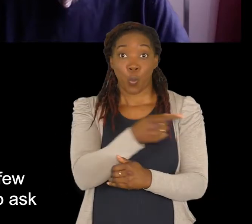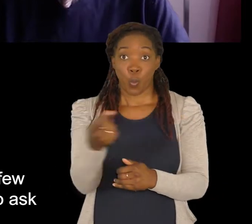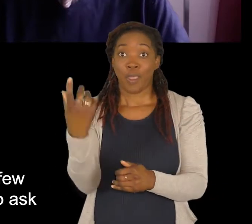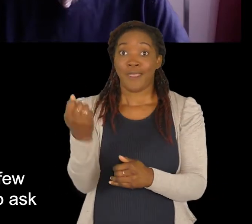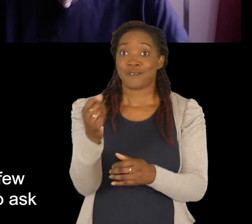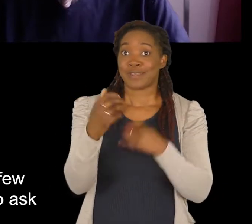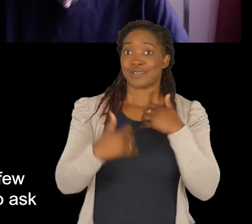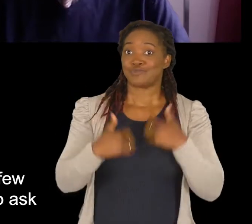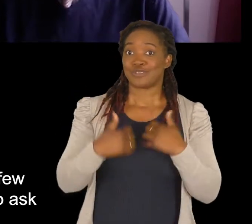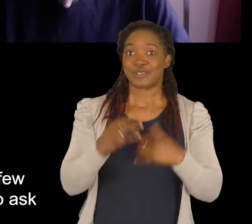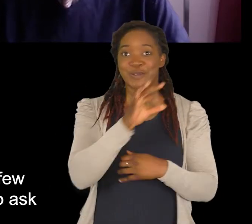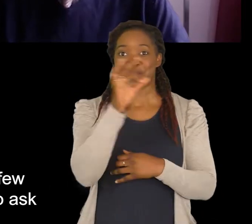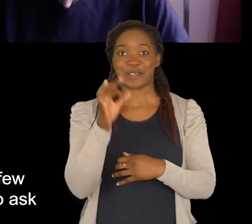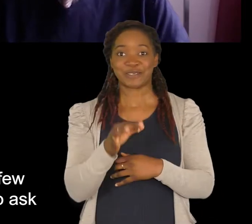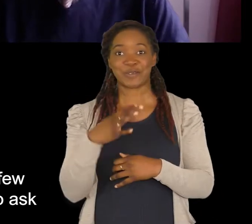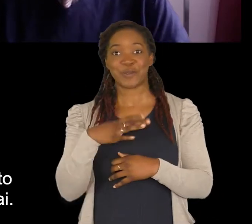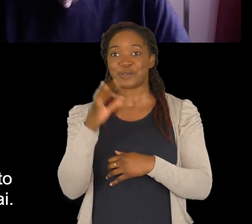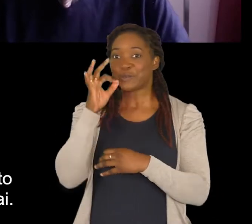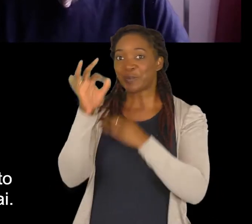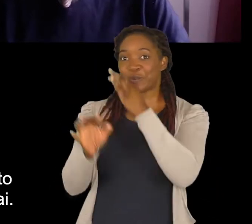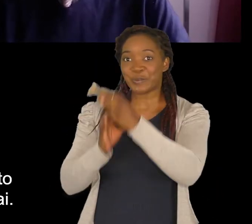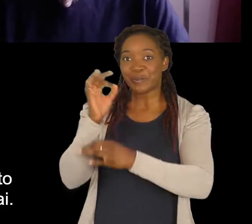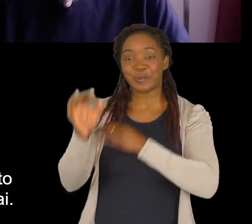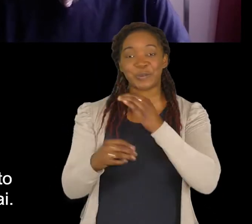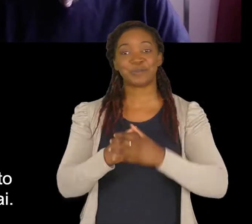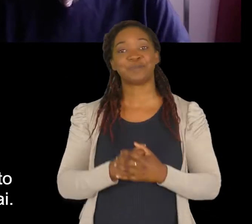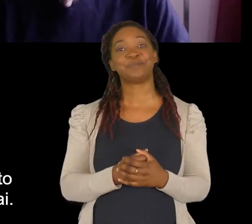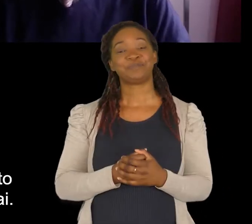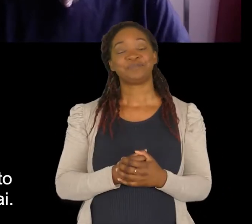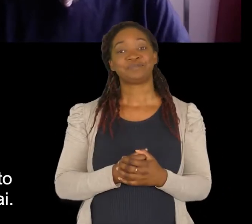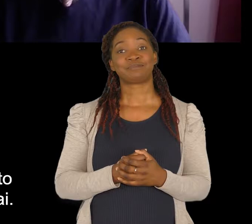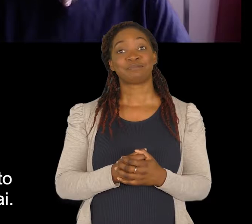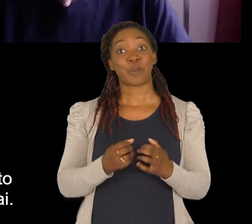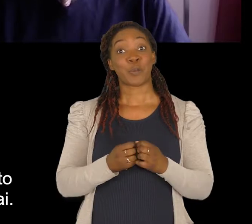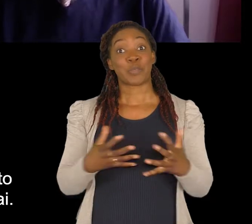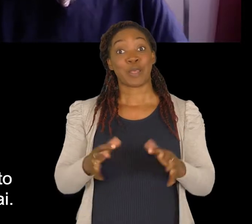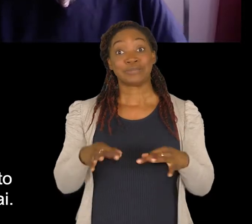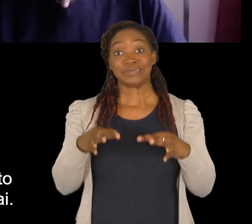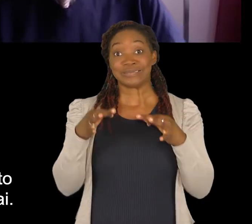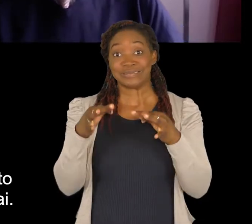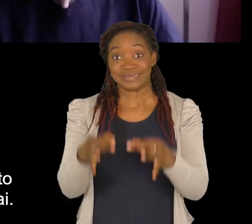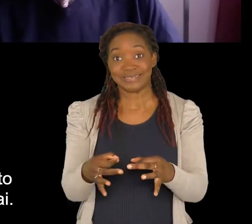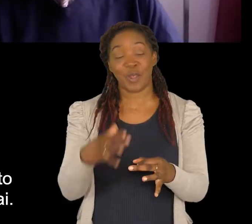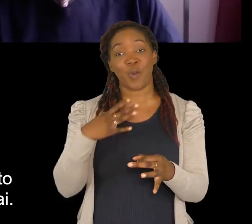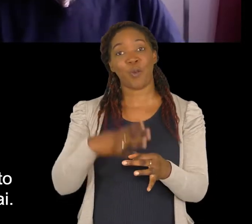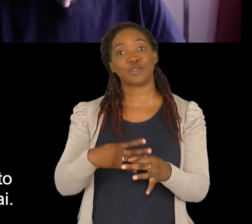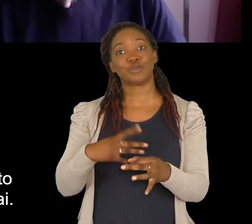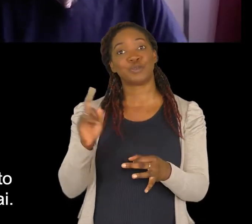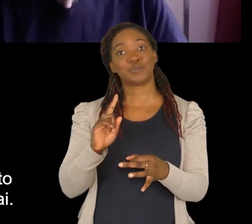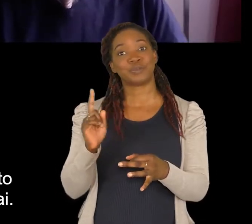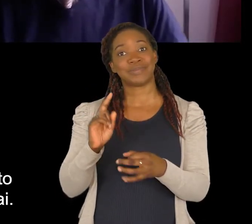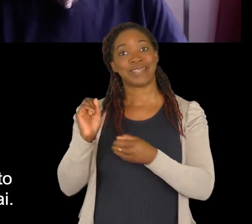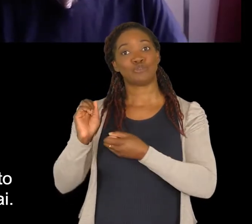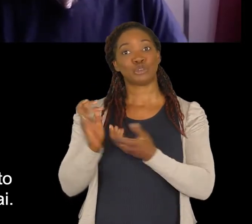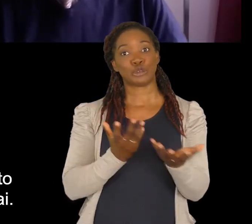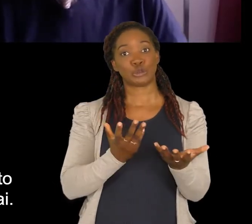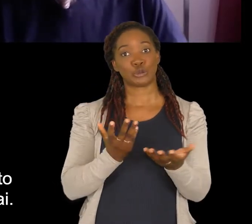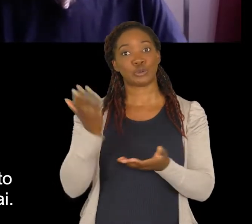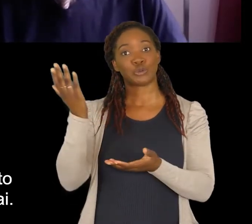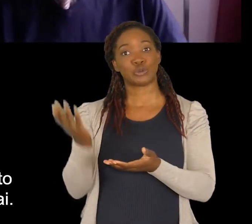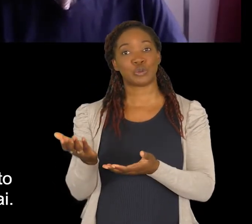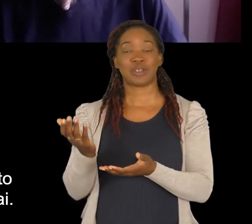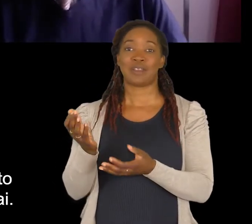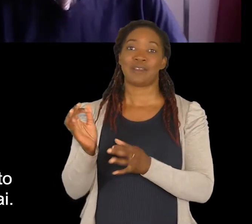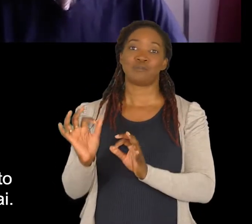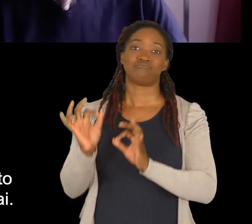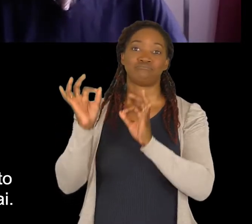some interesting questions that you want to ask our guest. So without further ado, what I want to do is I want to introduce